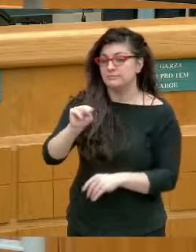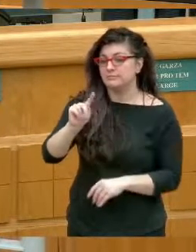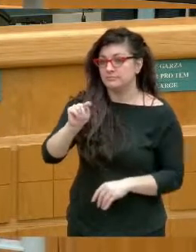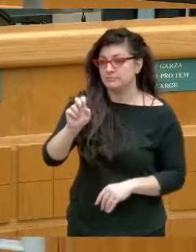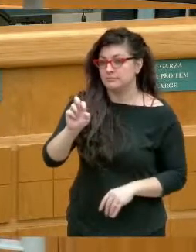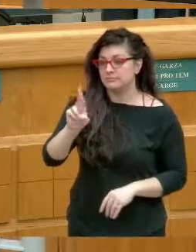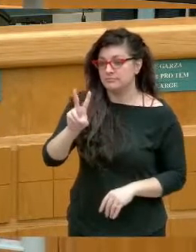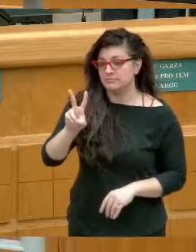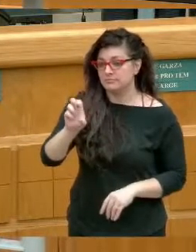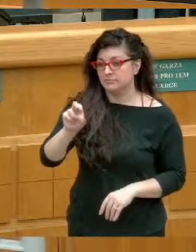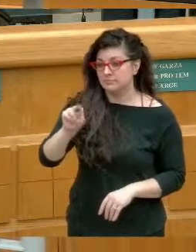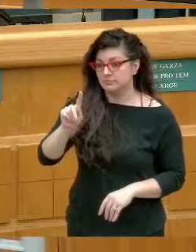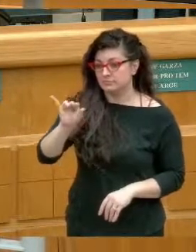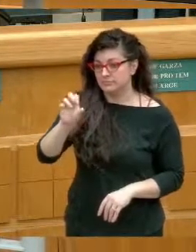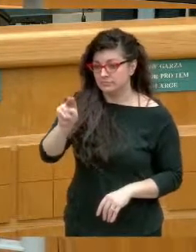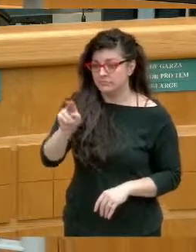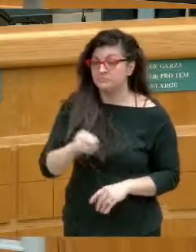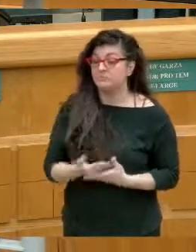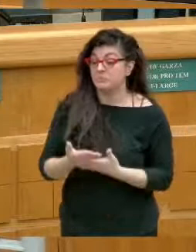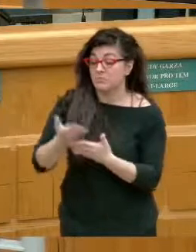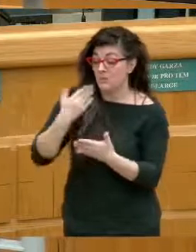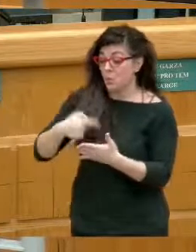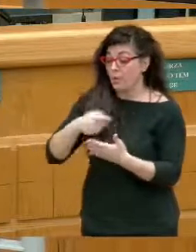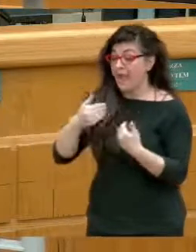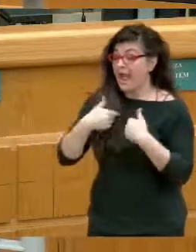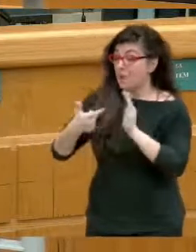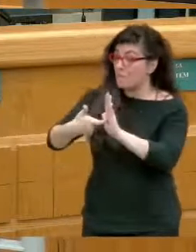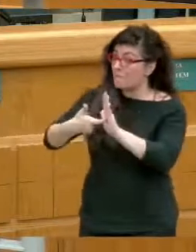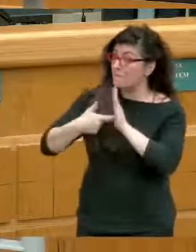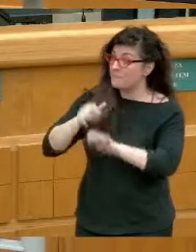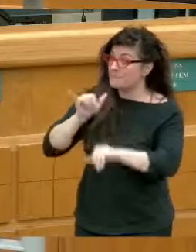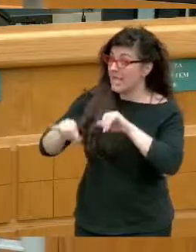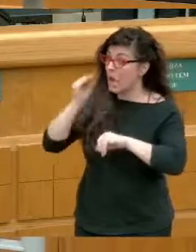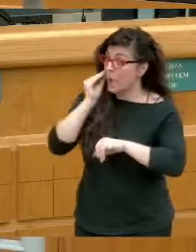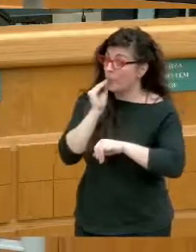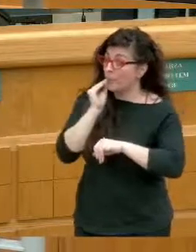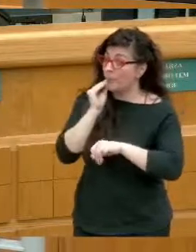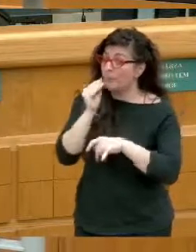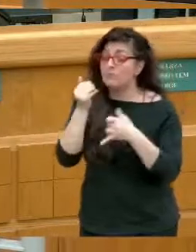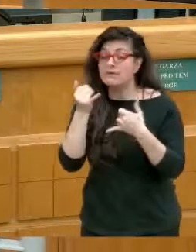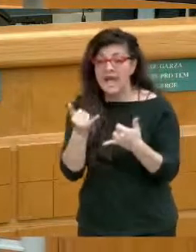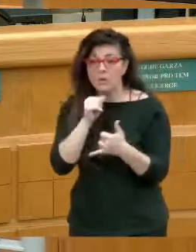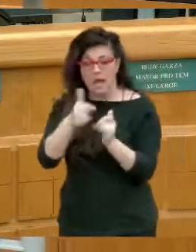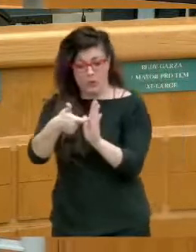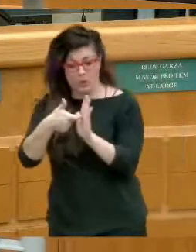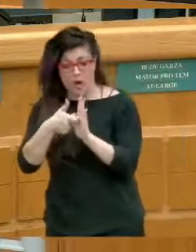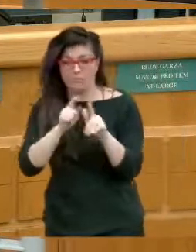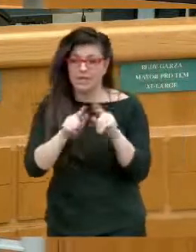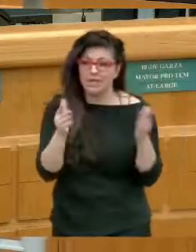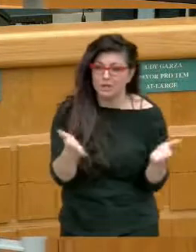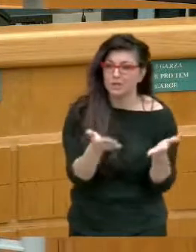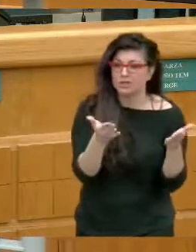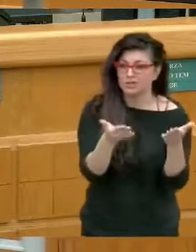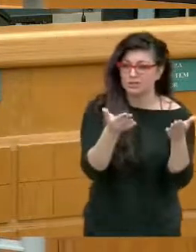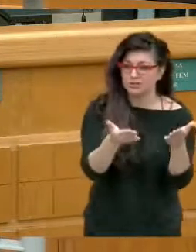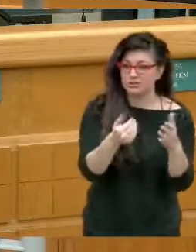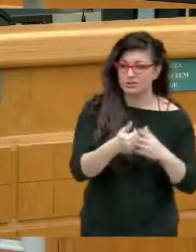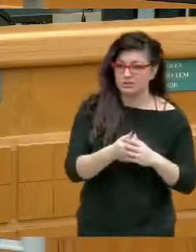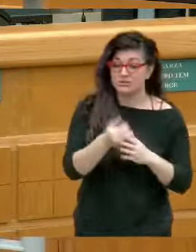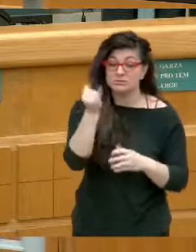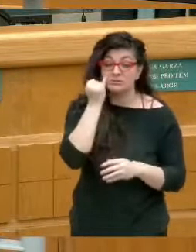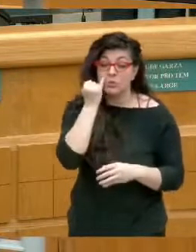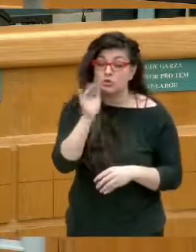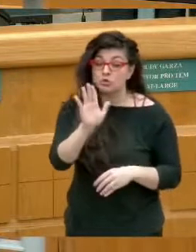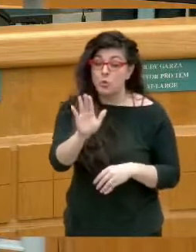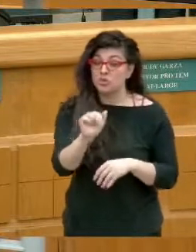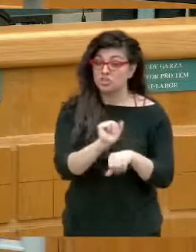First, we had a mandatory stay-at-home order, but now we're encouraged to stay at home if we can. If you have a job that lets you telecommute like